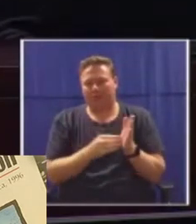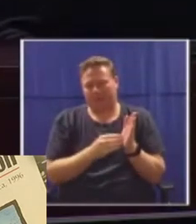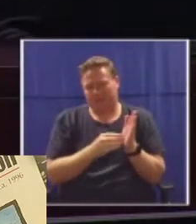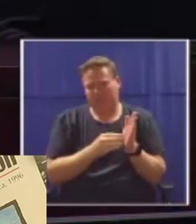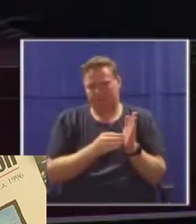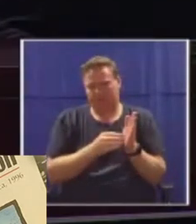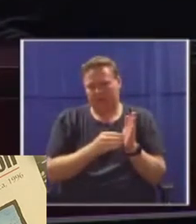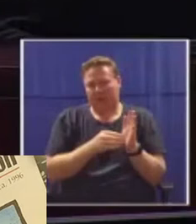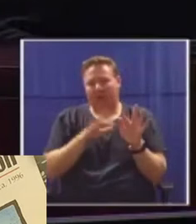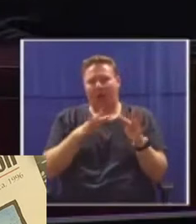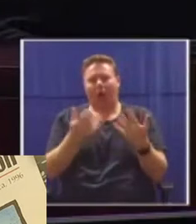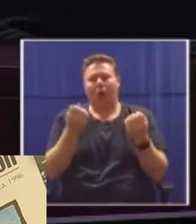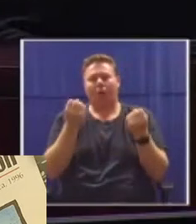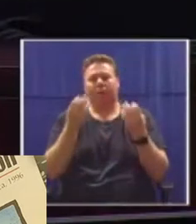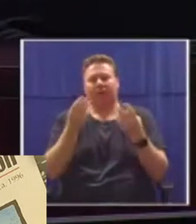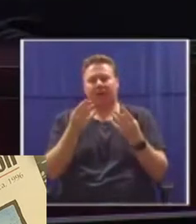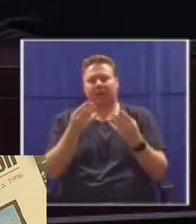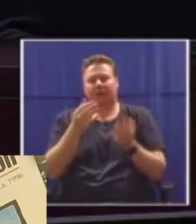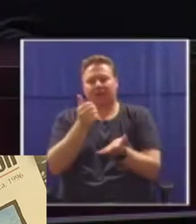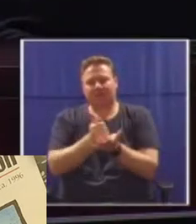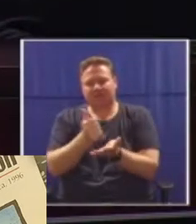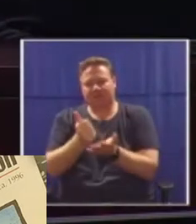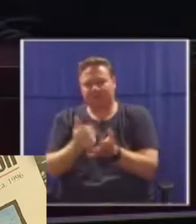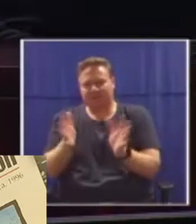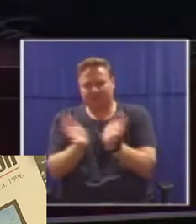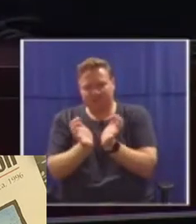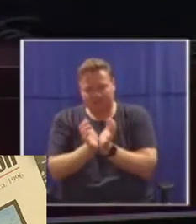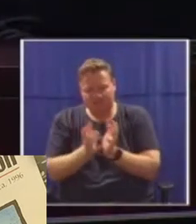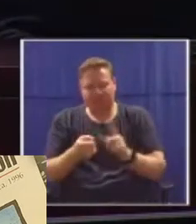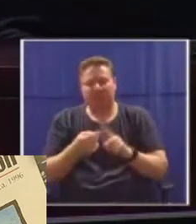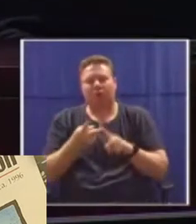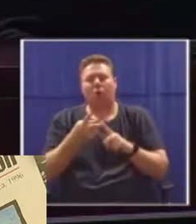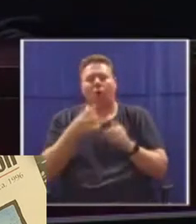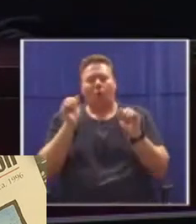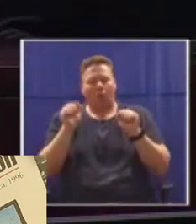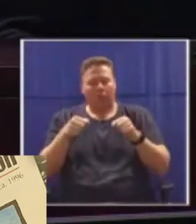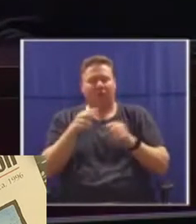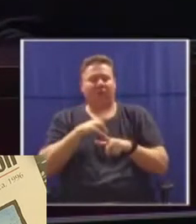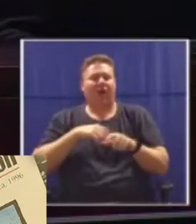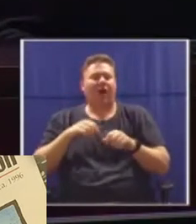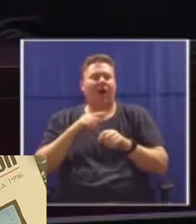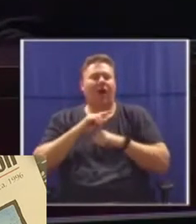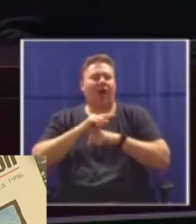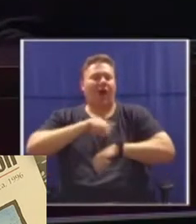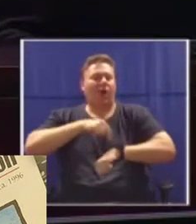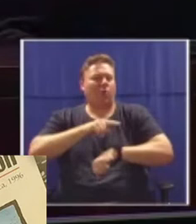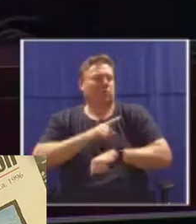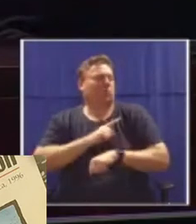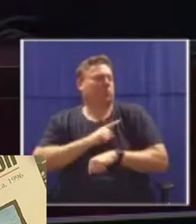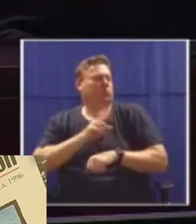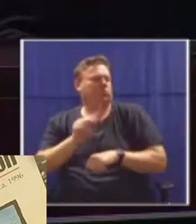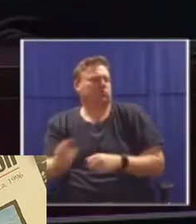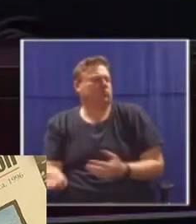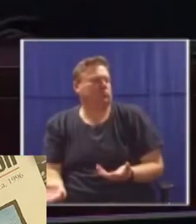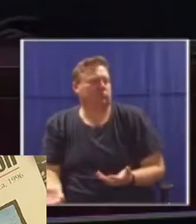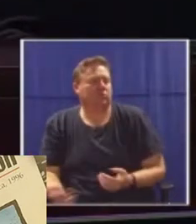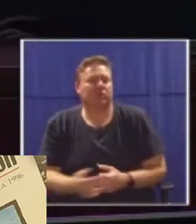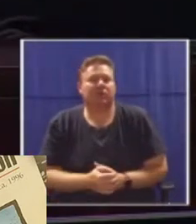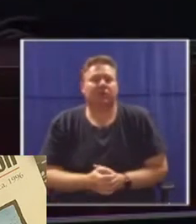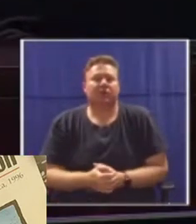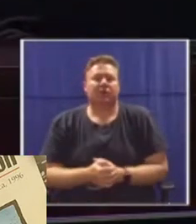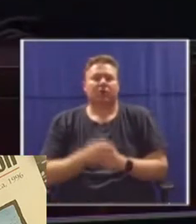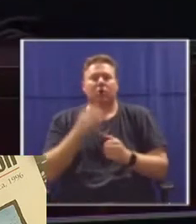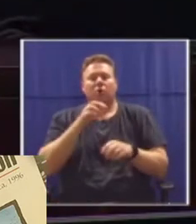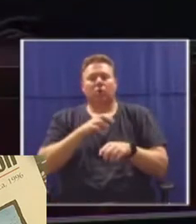of the number of sittings and the number of approved hours per sitting per year. We believe that for the sake